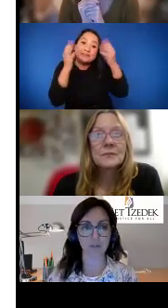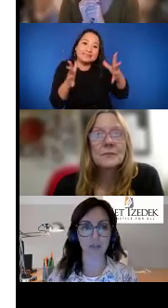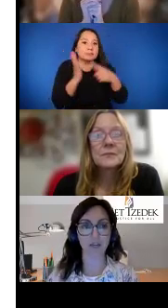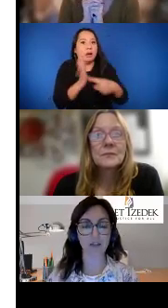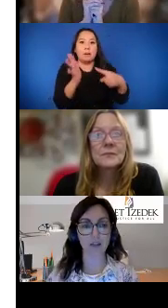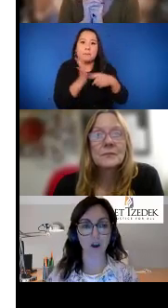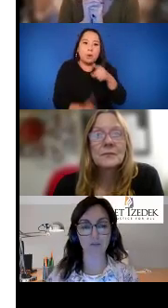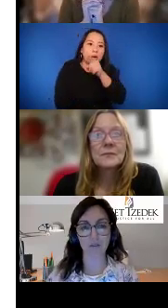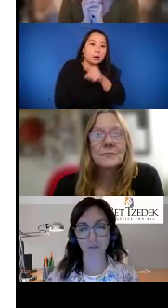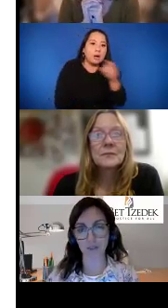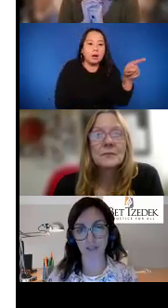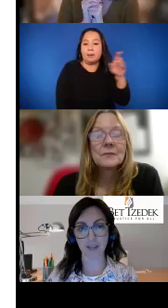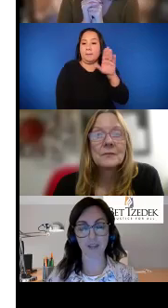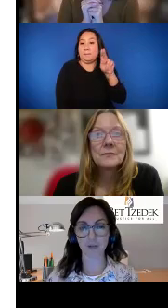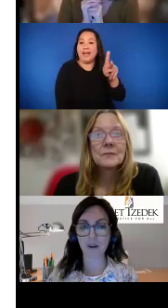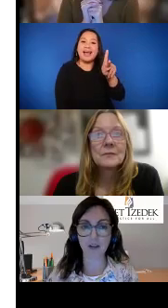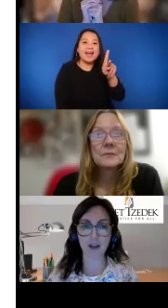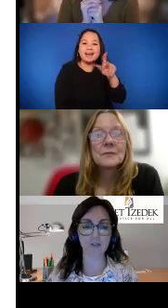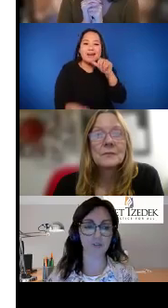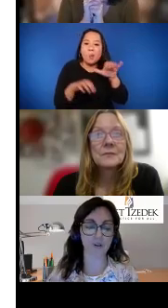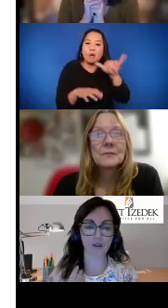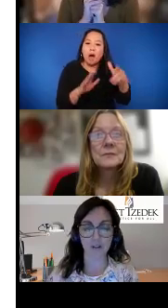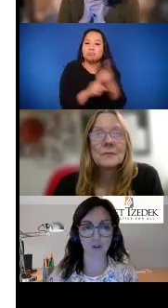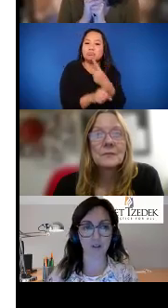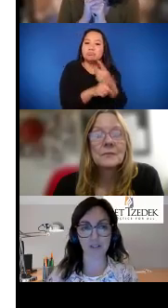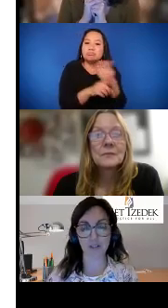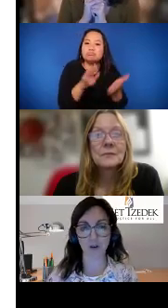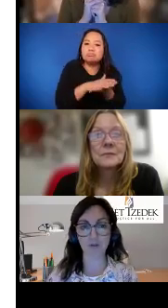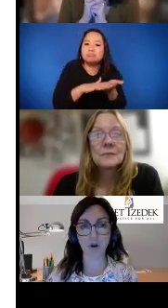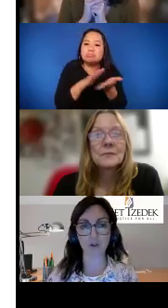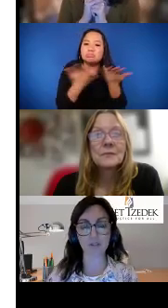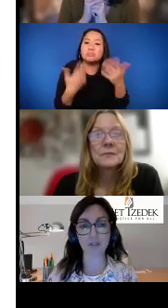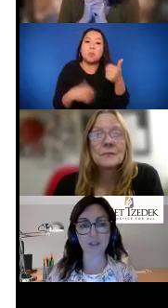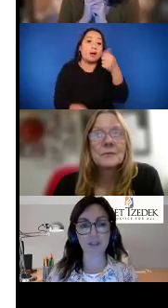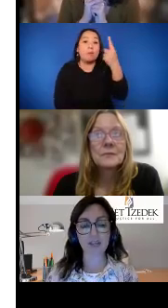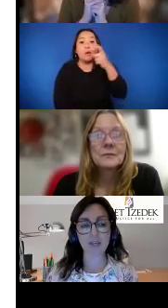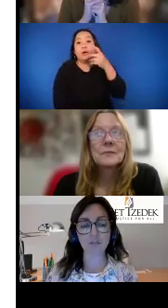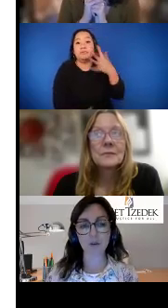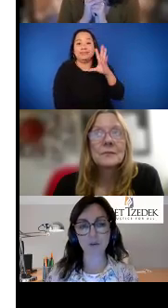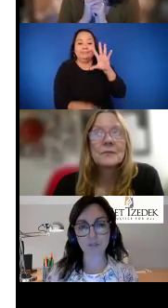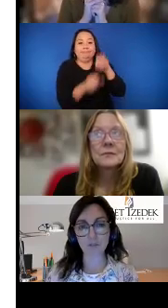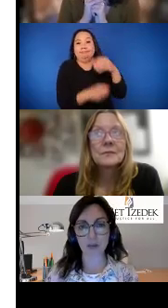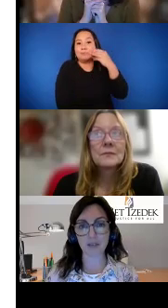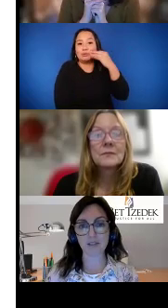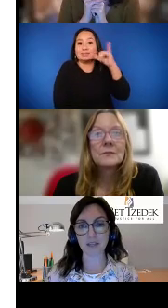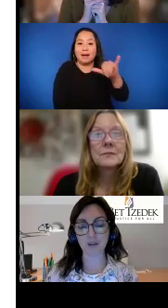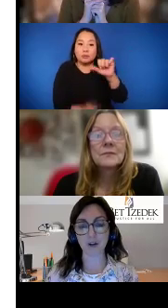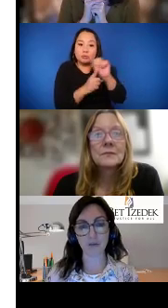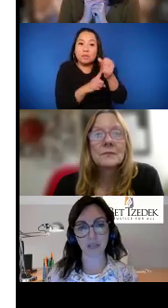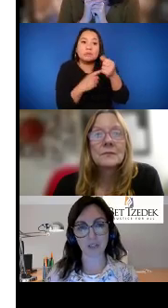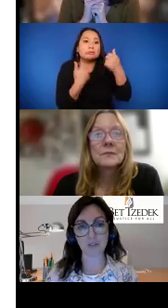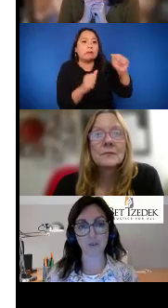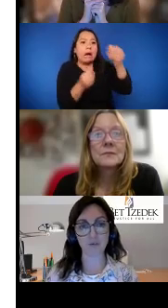report something often feel like they get the runaround or are told that it's their fault. Because of the bank's